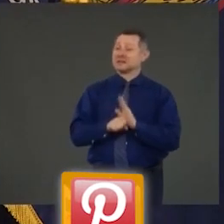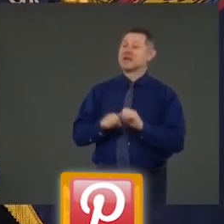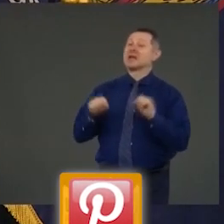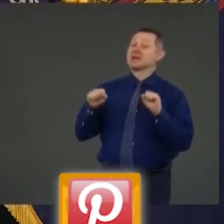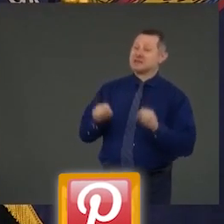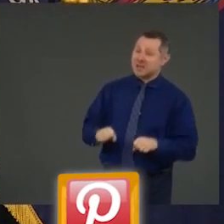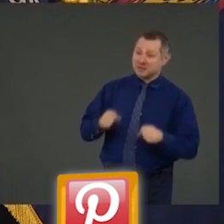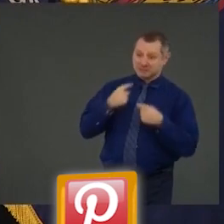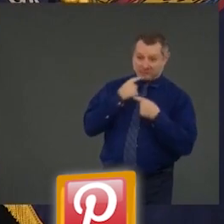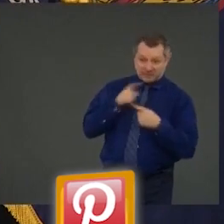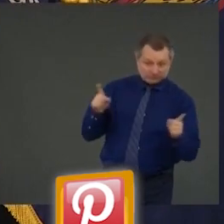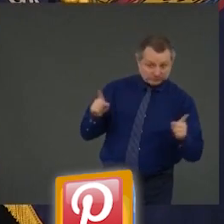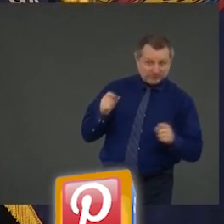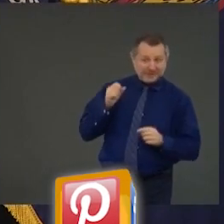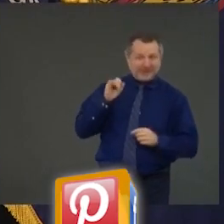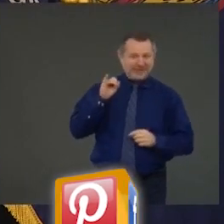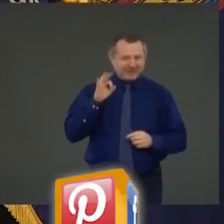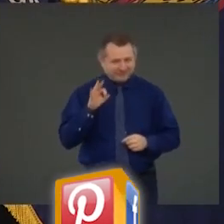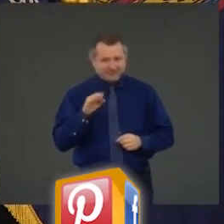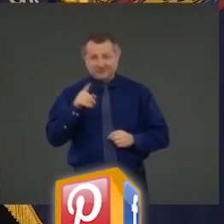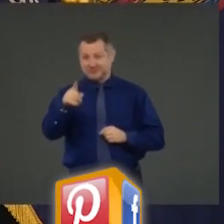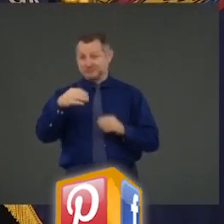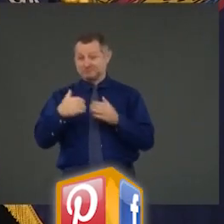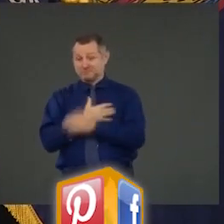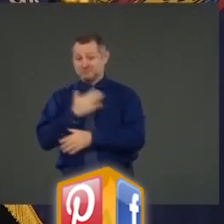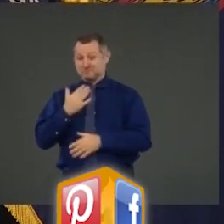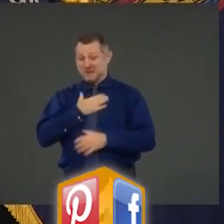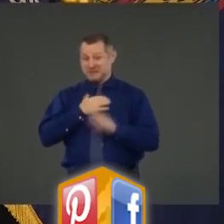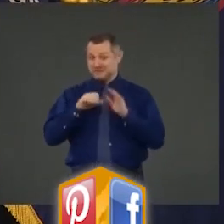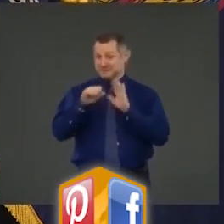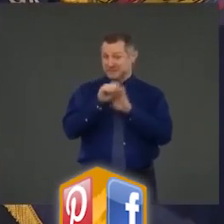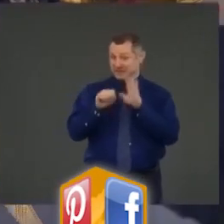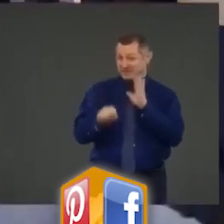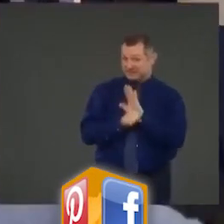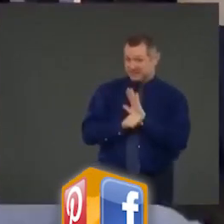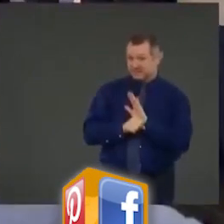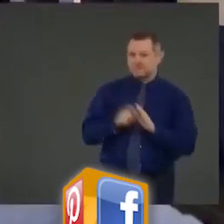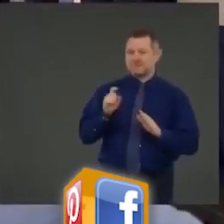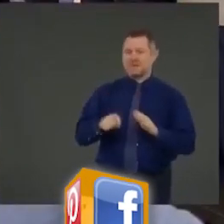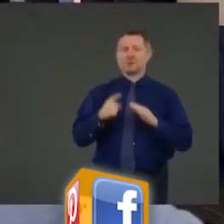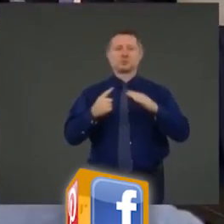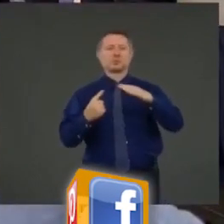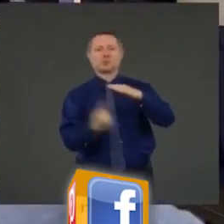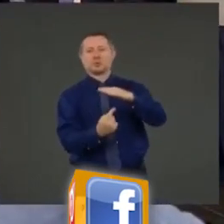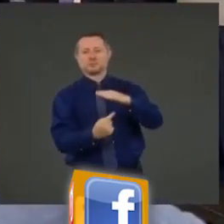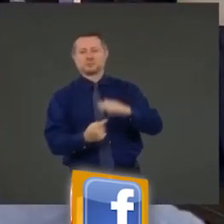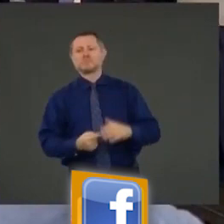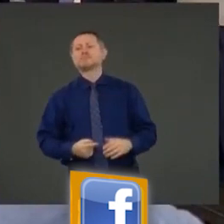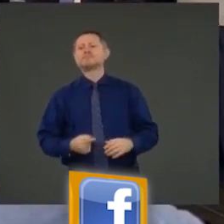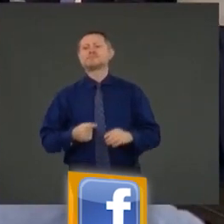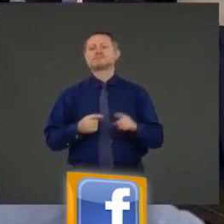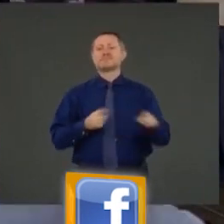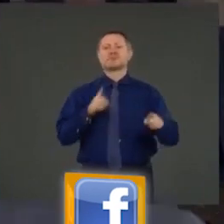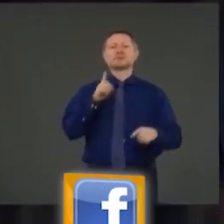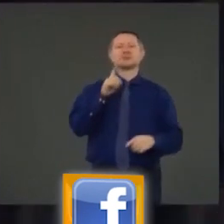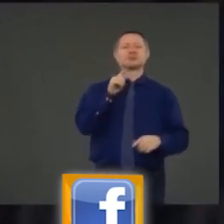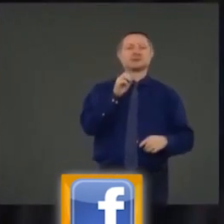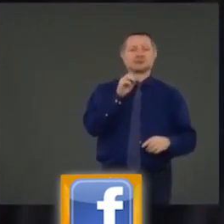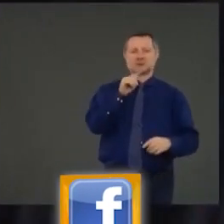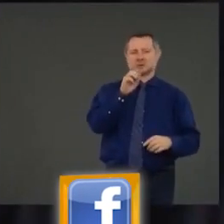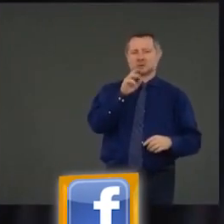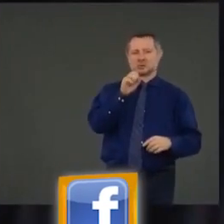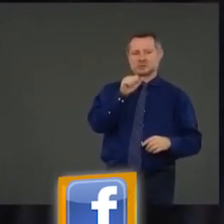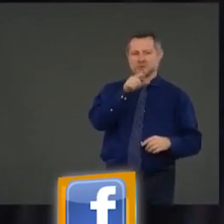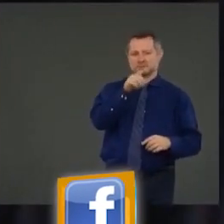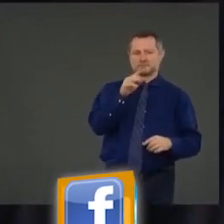if you come into my state from another state, you must quarantine. Do you have a point? Also, the airports and the airways